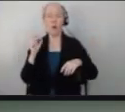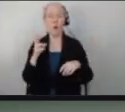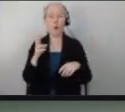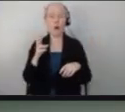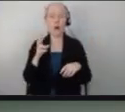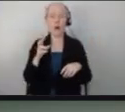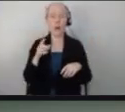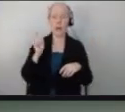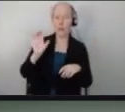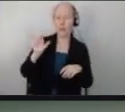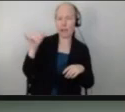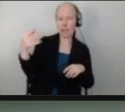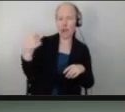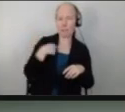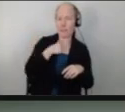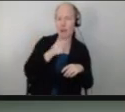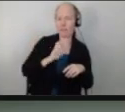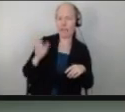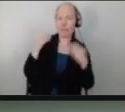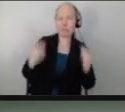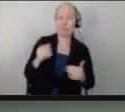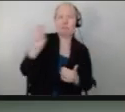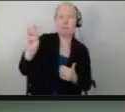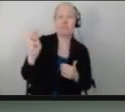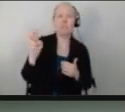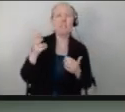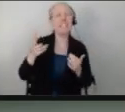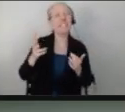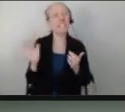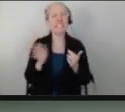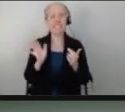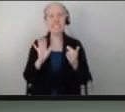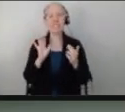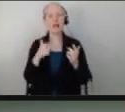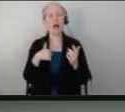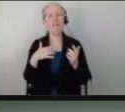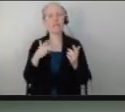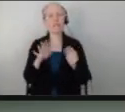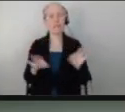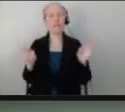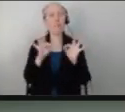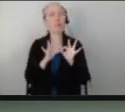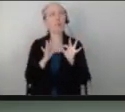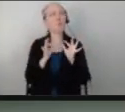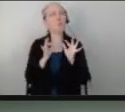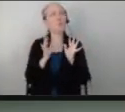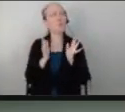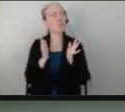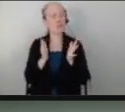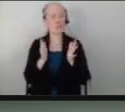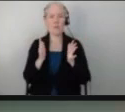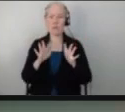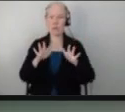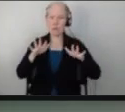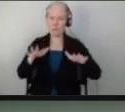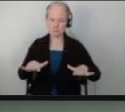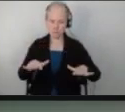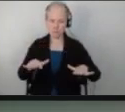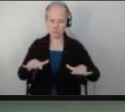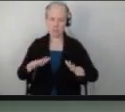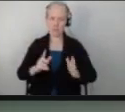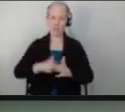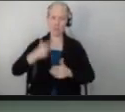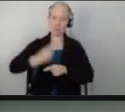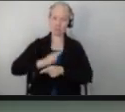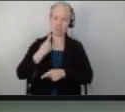not quite ready for yet. It is important to you know, to take the time that it takes to